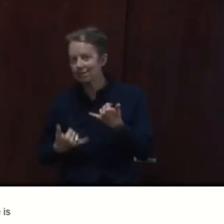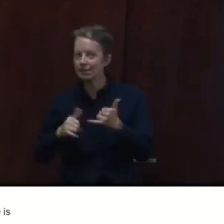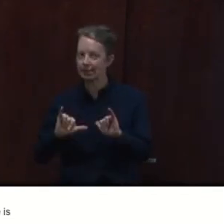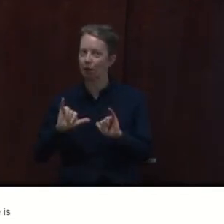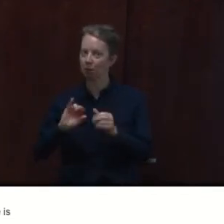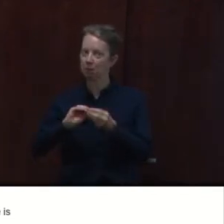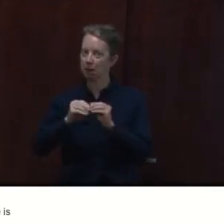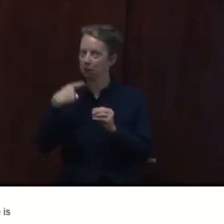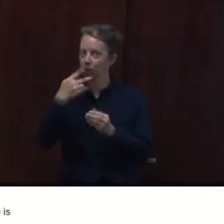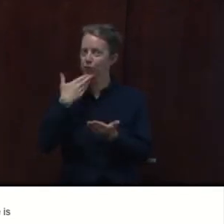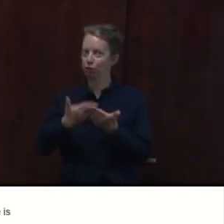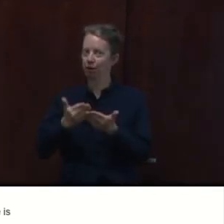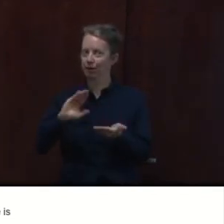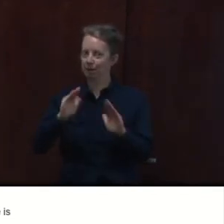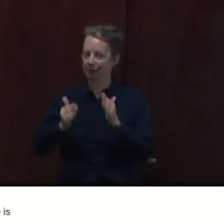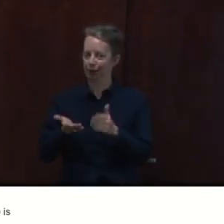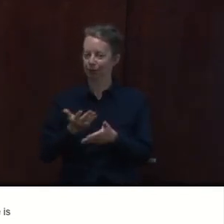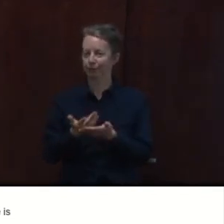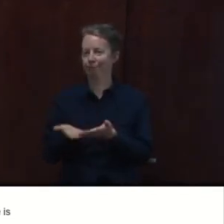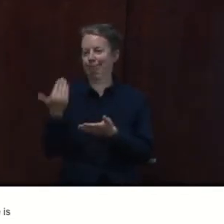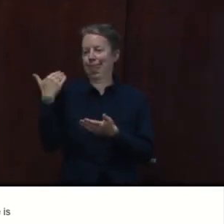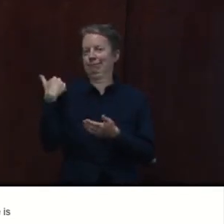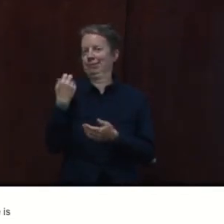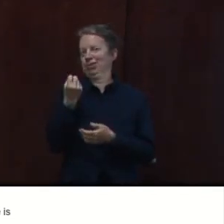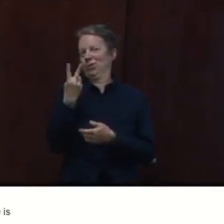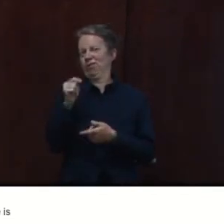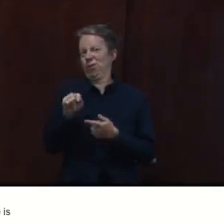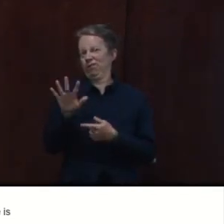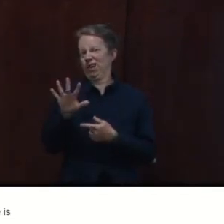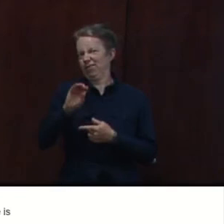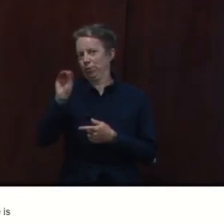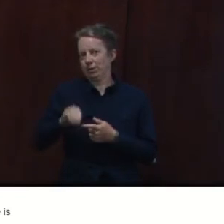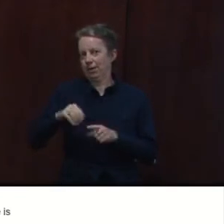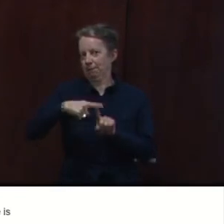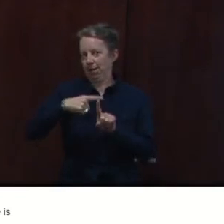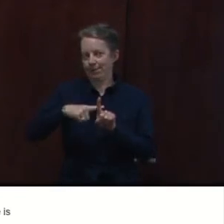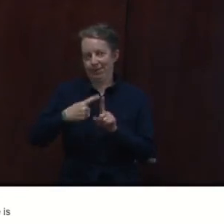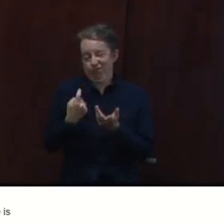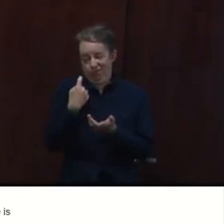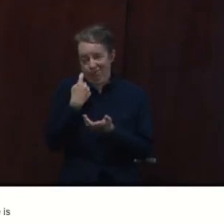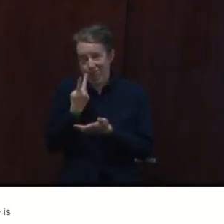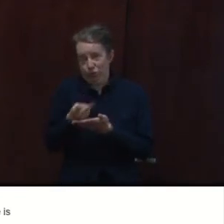improvement from the 12.5% we experienced not quite 2 weeks ago.